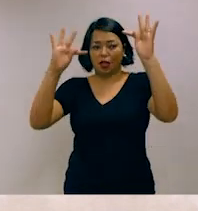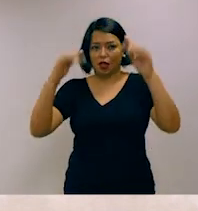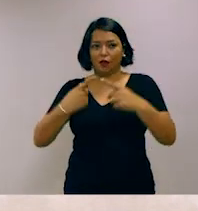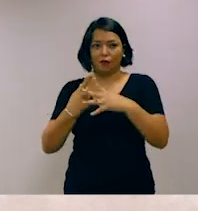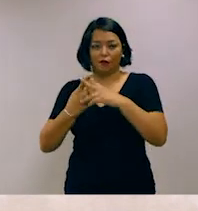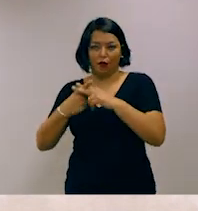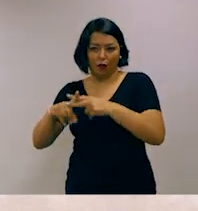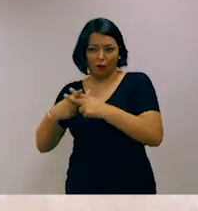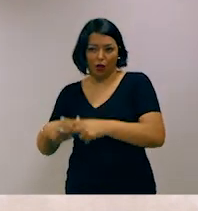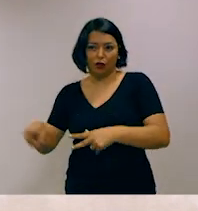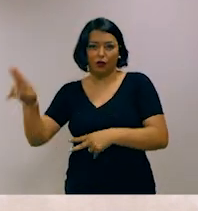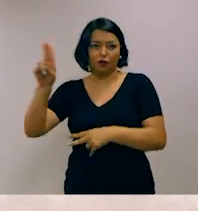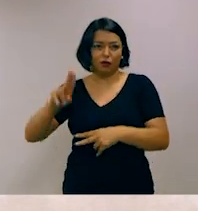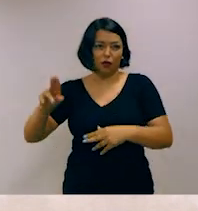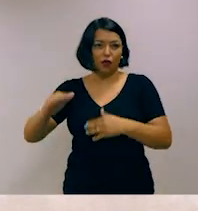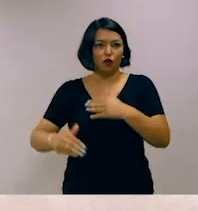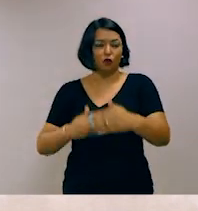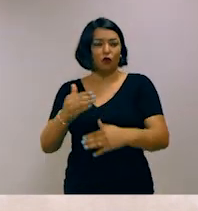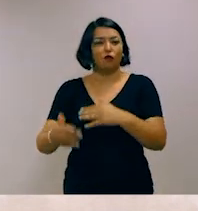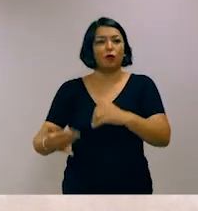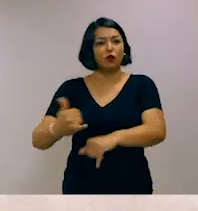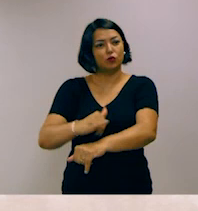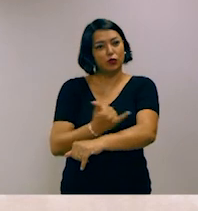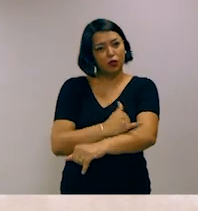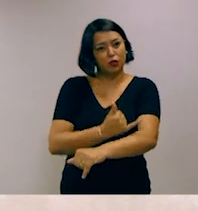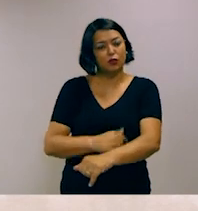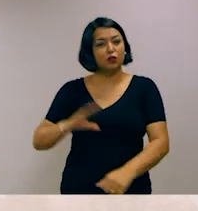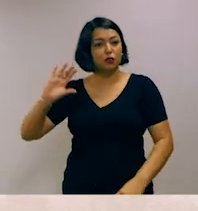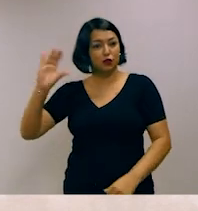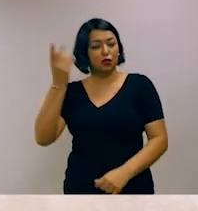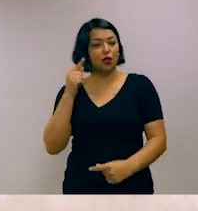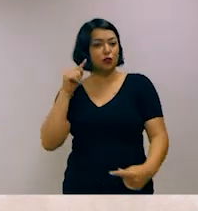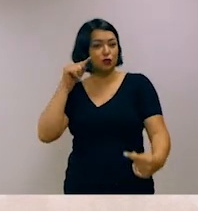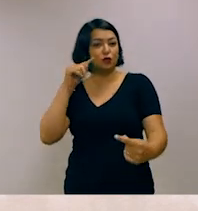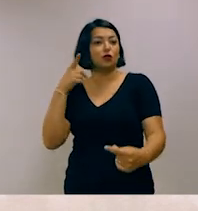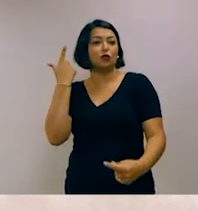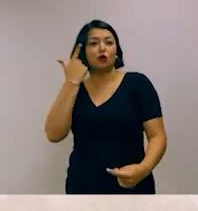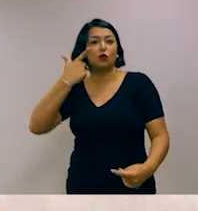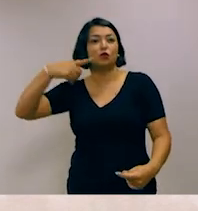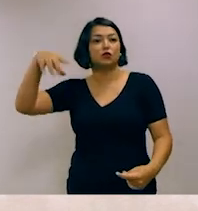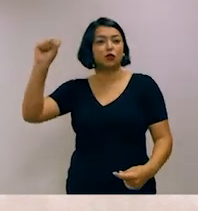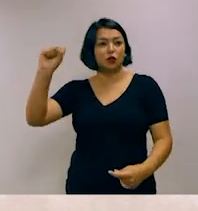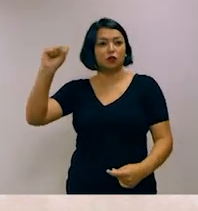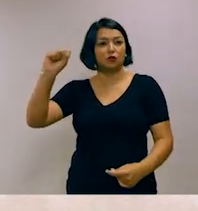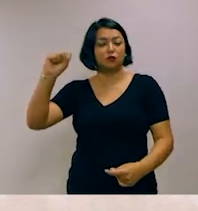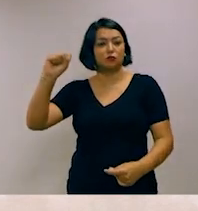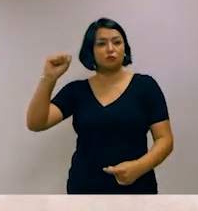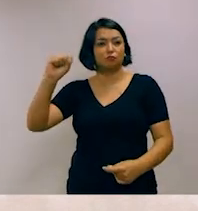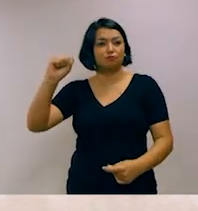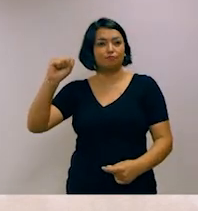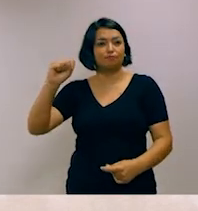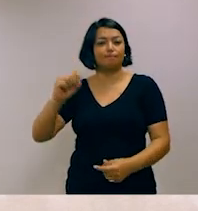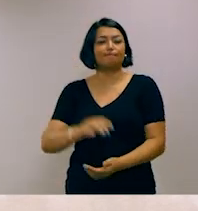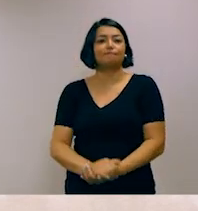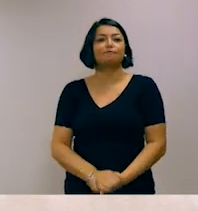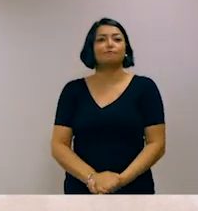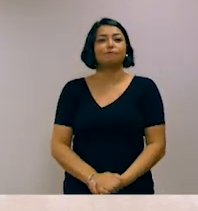the techniques and tools used, the development of the model itself, and the results obtained.